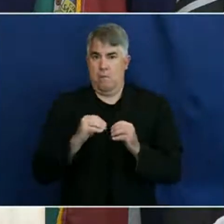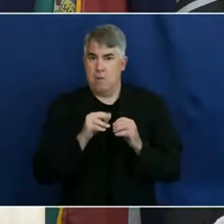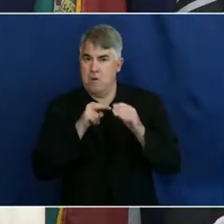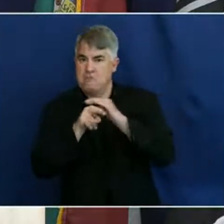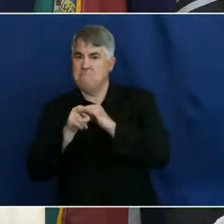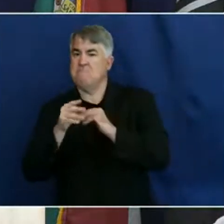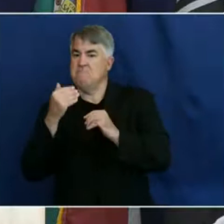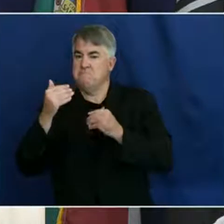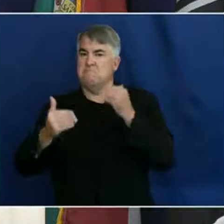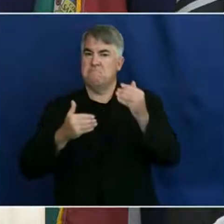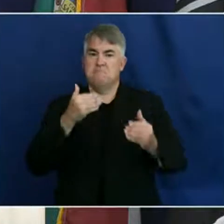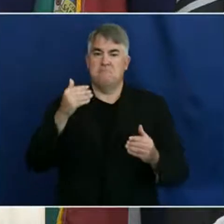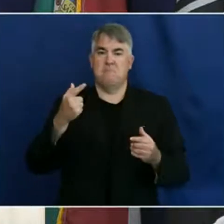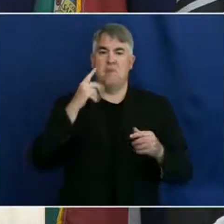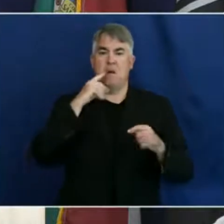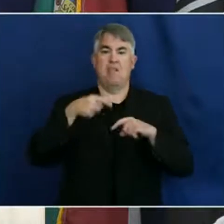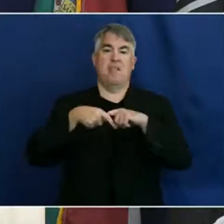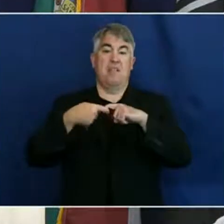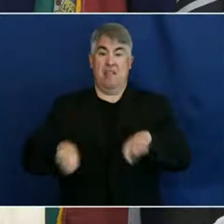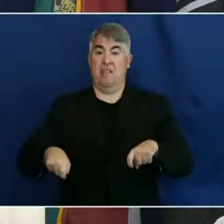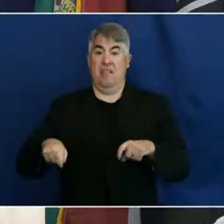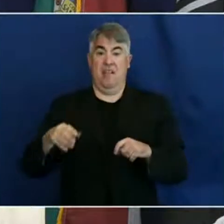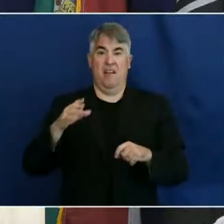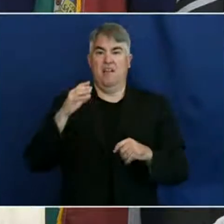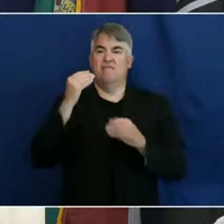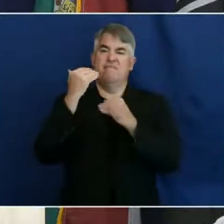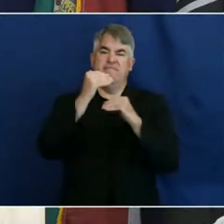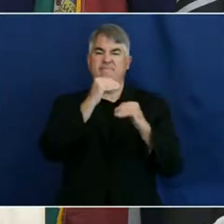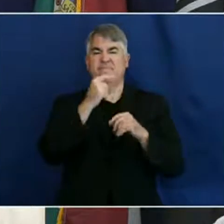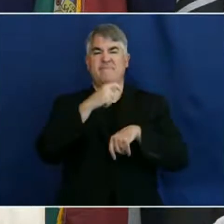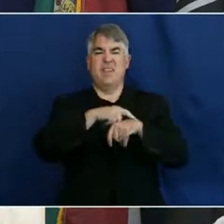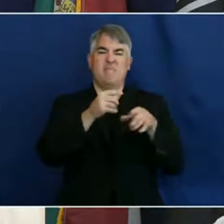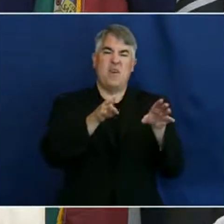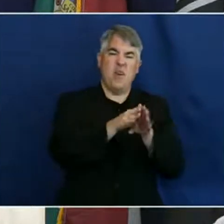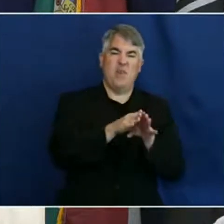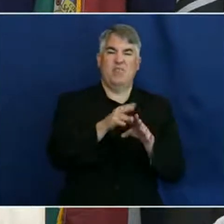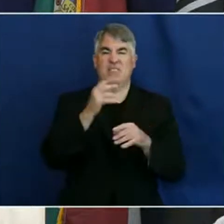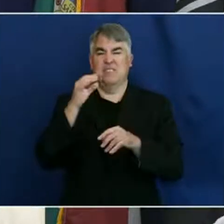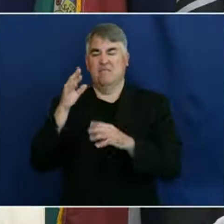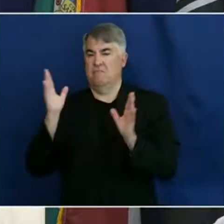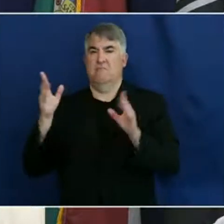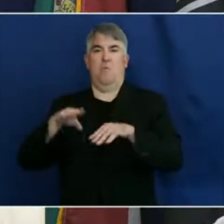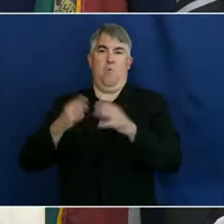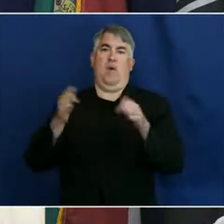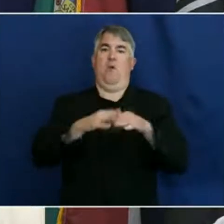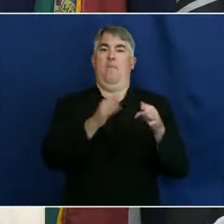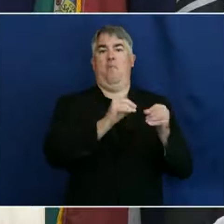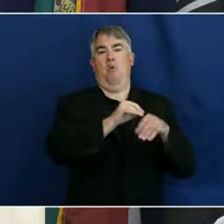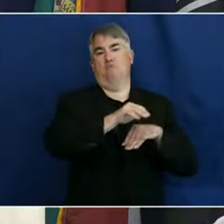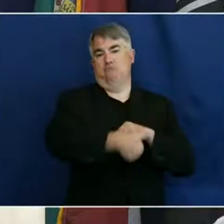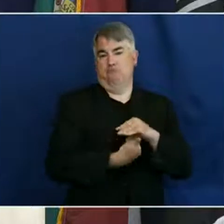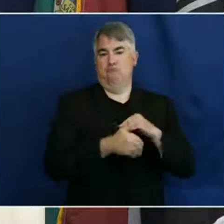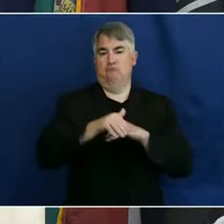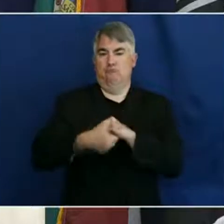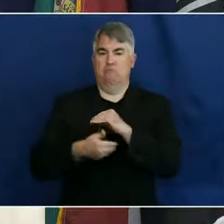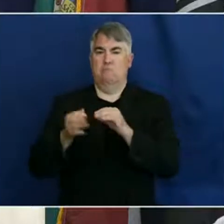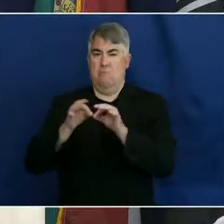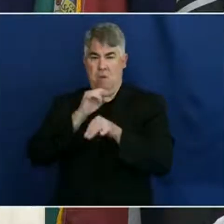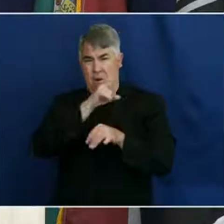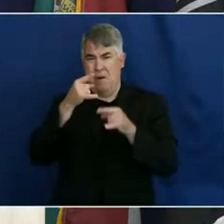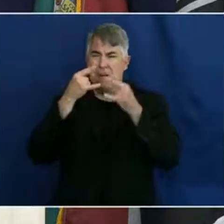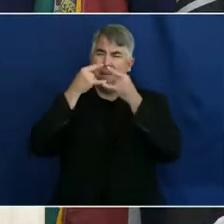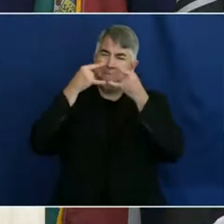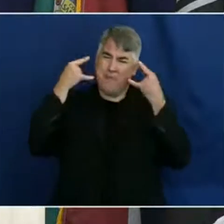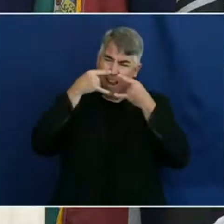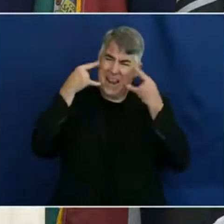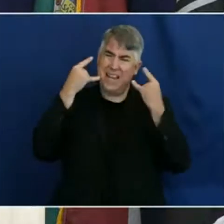the lifting of the curfew on restaurants. But again, let's ensure we continue to do this responsibly and safely. Wear your mask, physically distance, wash